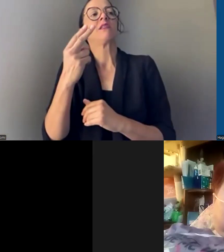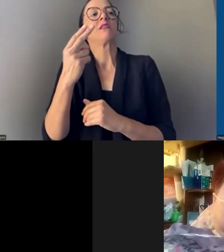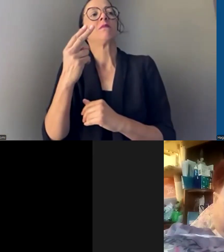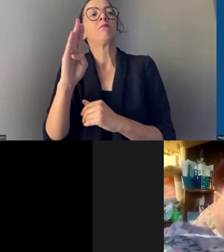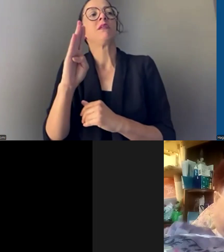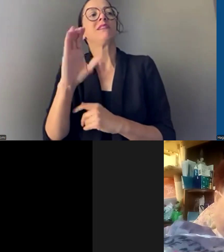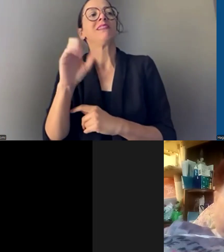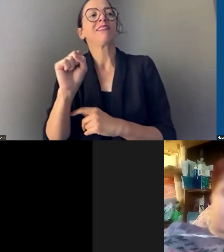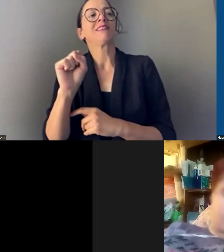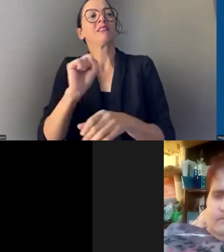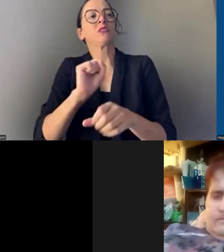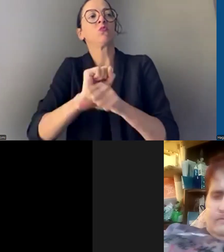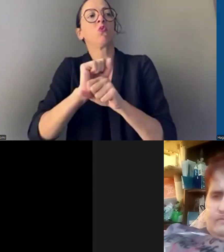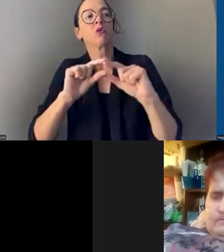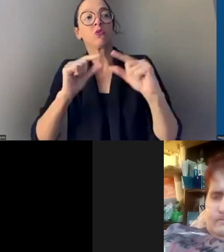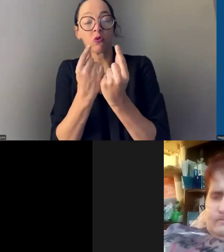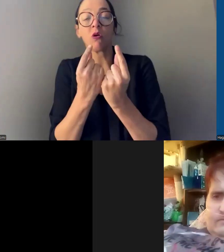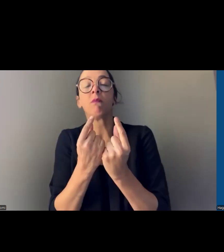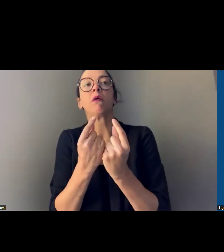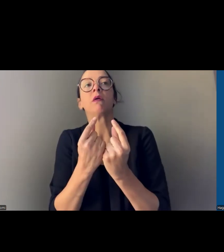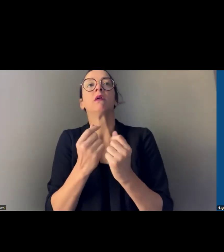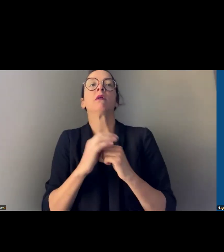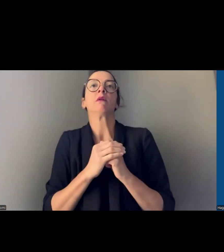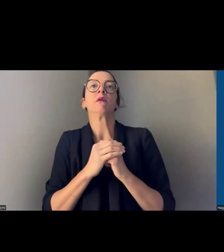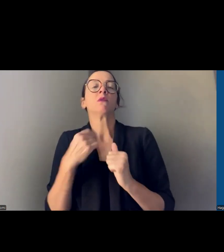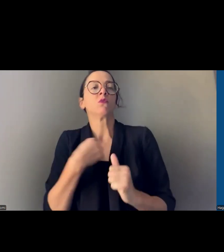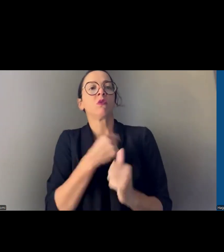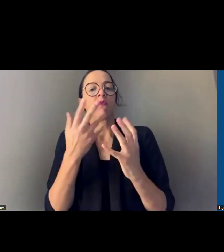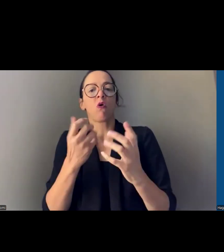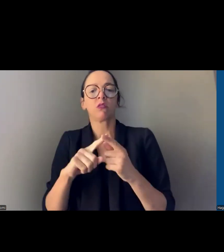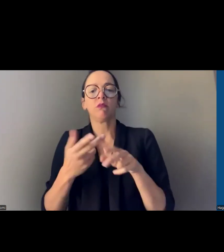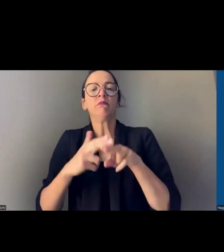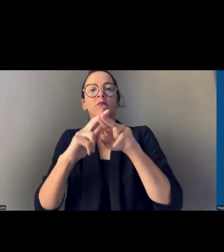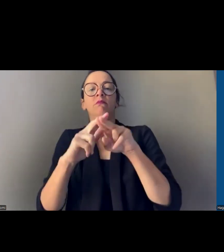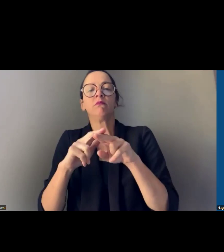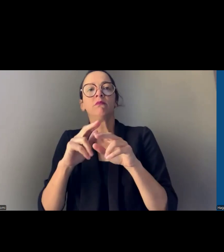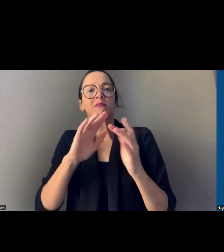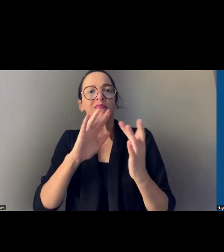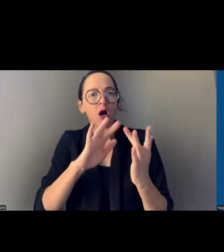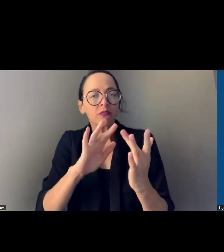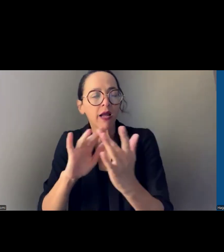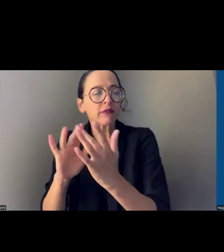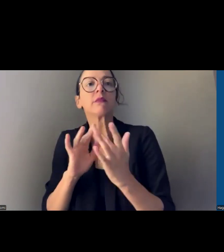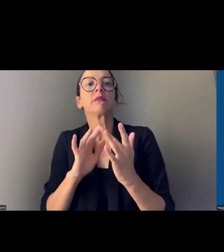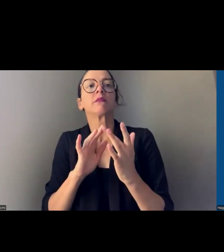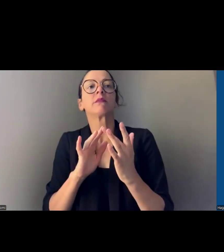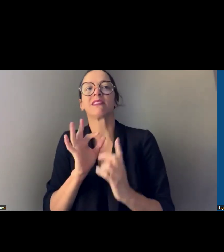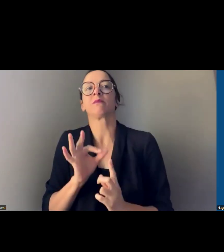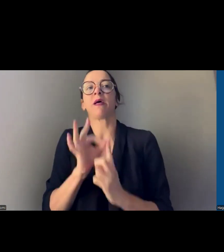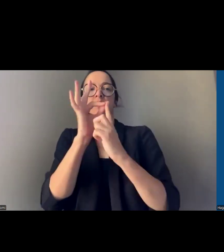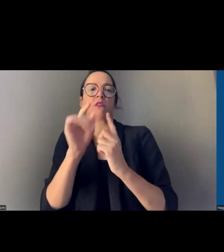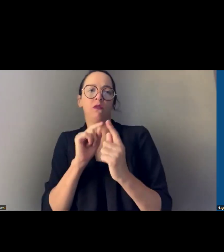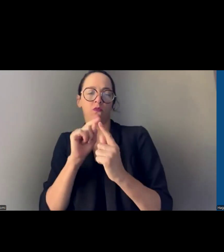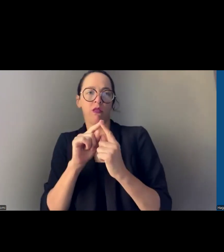case, people on the call haven't attended the gap analysis, DHCS has announced formally that there